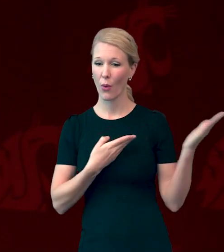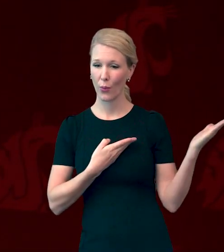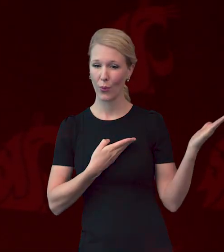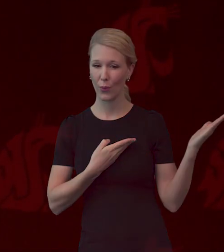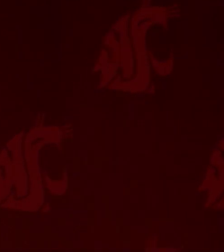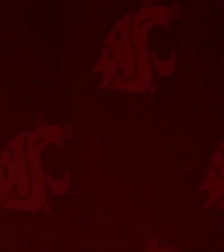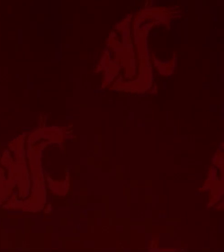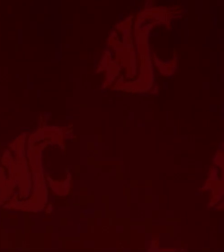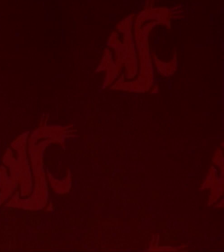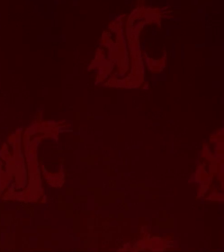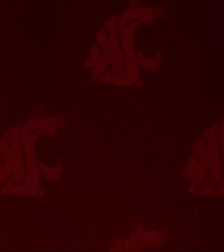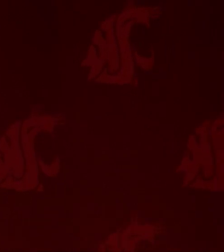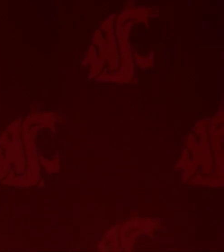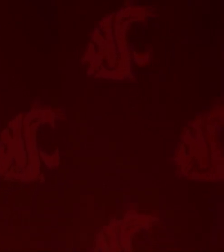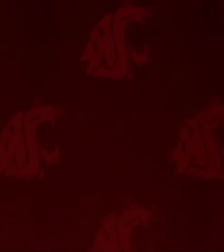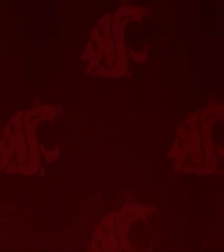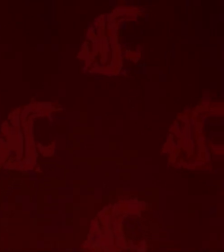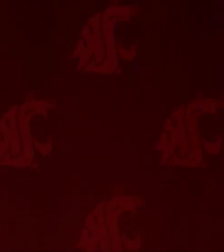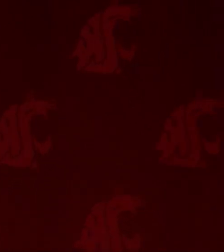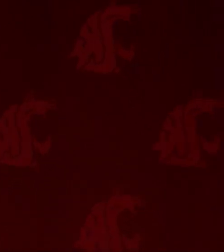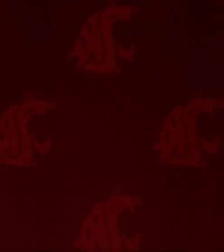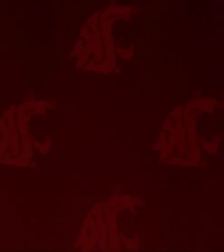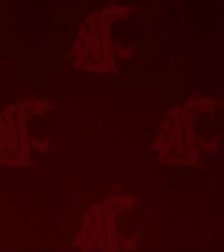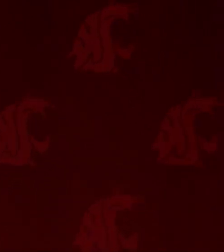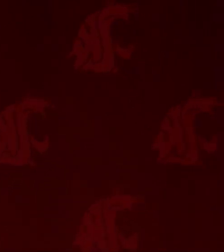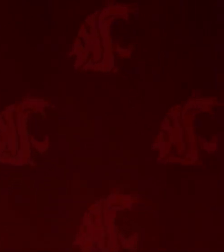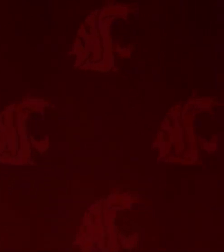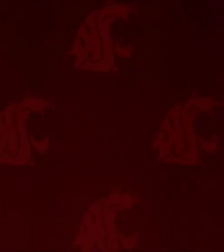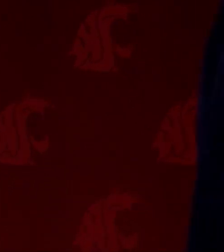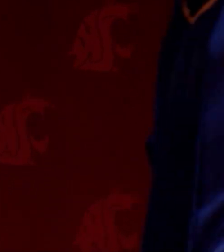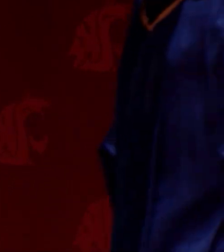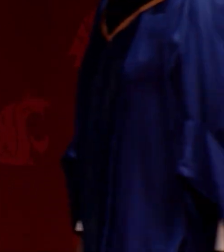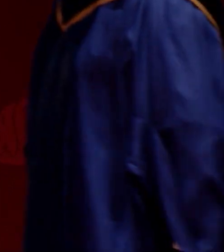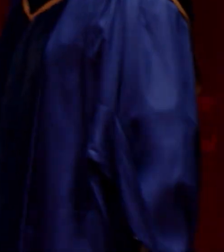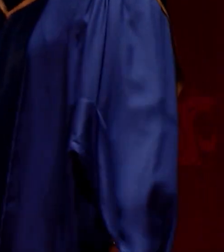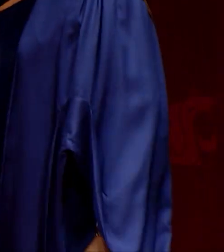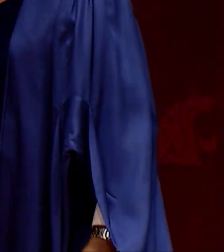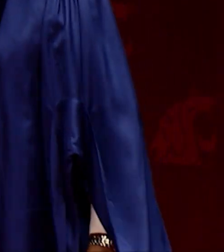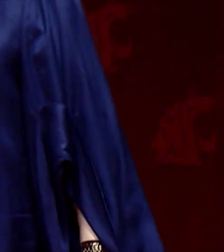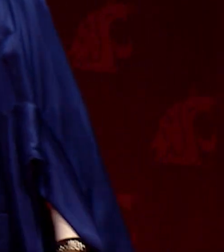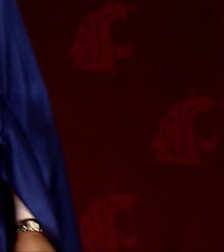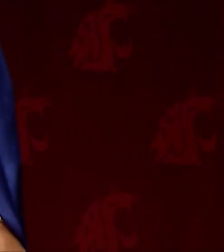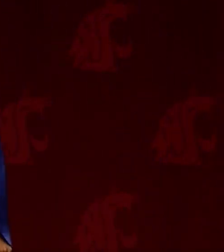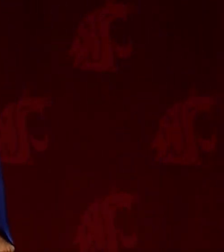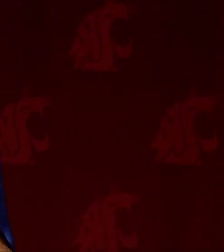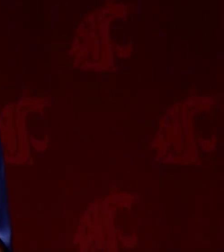Gina Vasquez, ASWSU President, Global Campus.